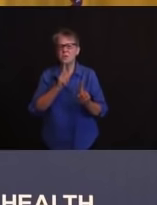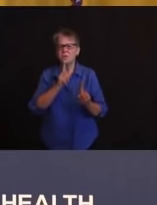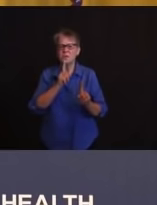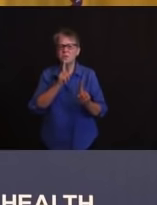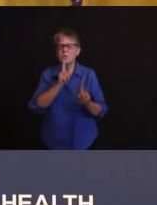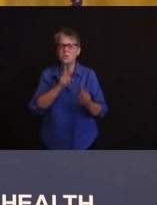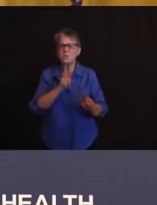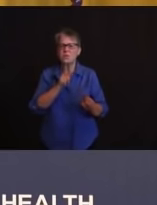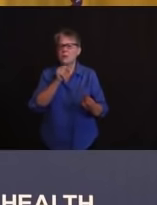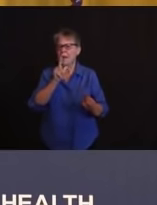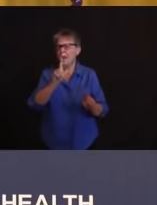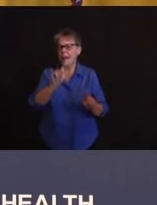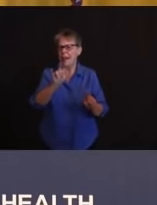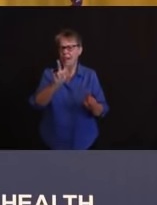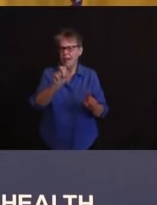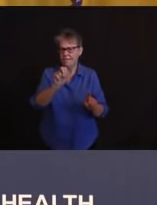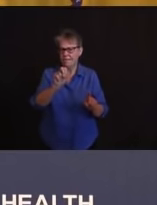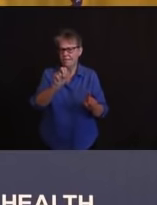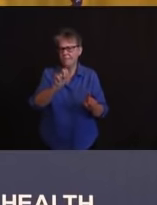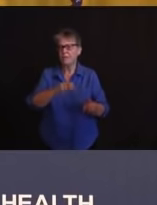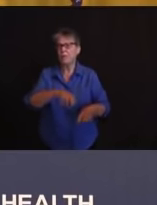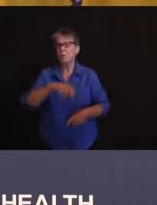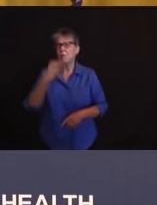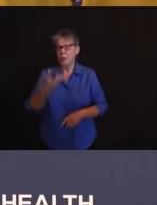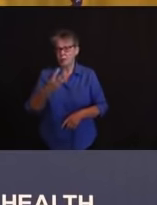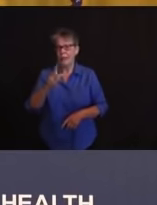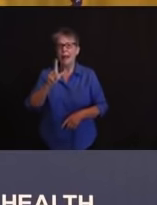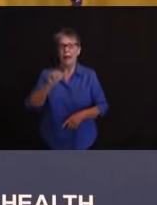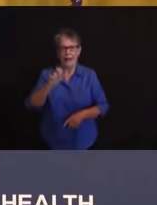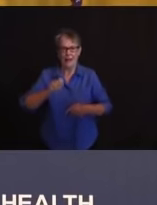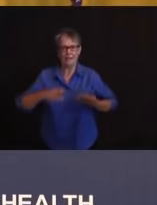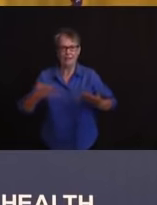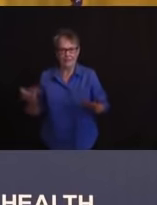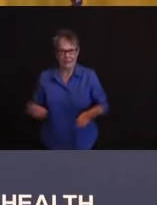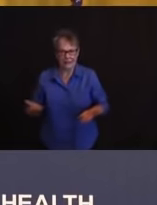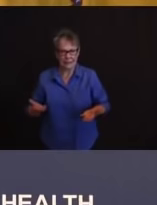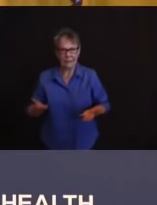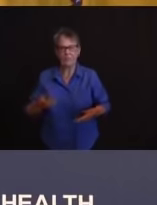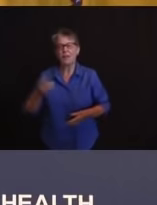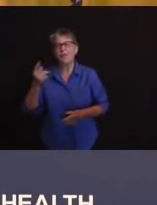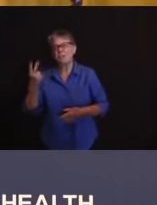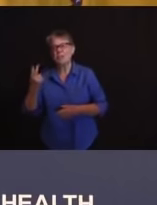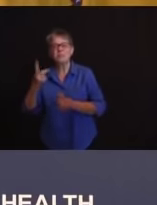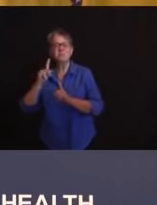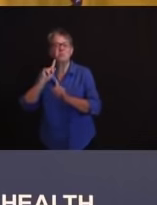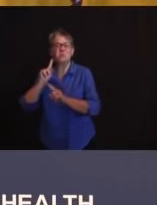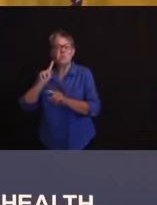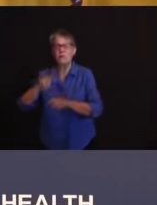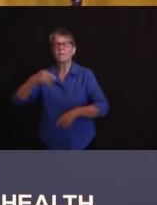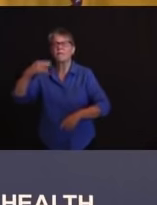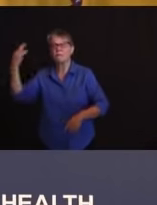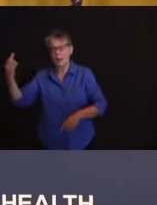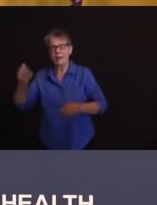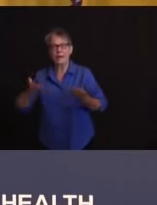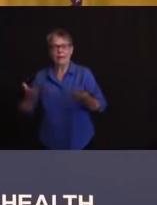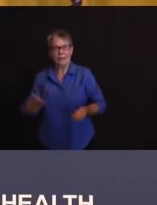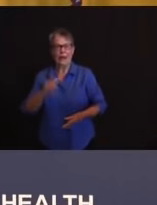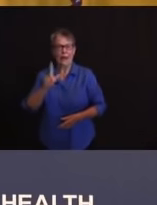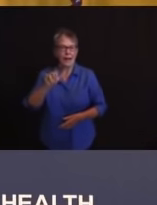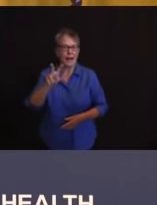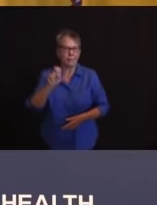Wednesday, virtual on Thursday, and then back with you live on Friday, unless you hear otherwise. If there's something that we think leads us